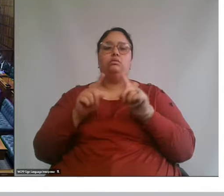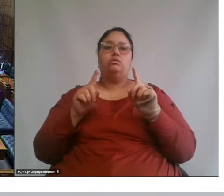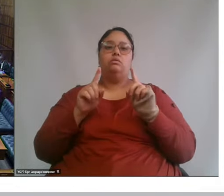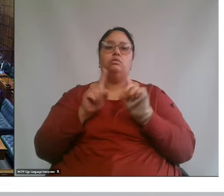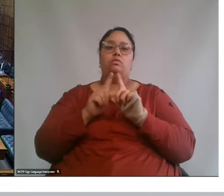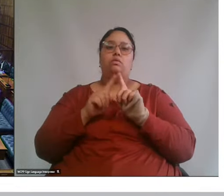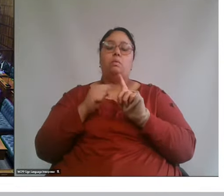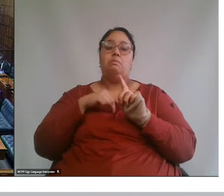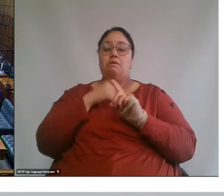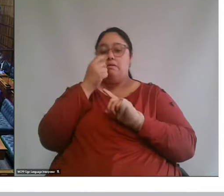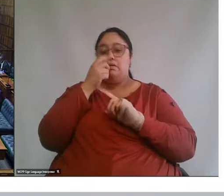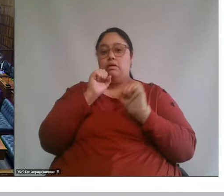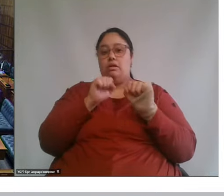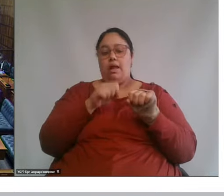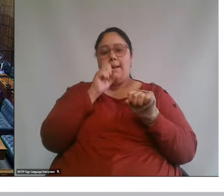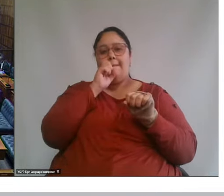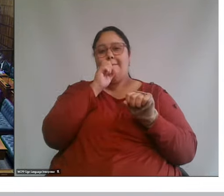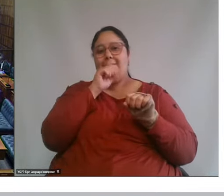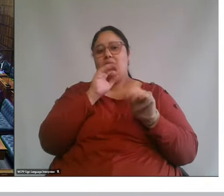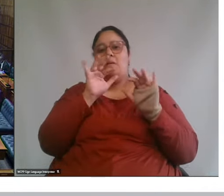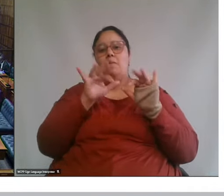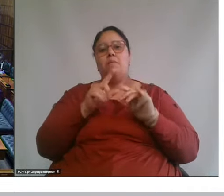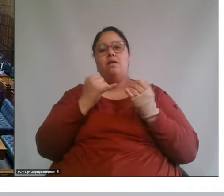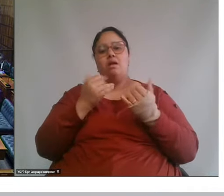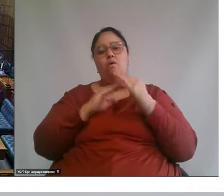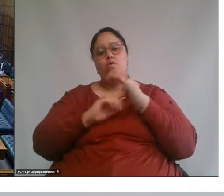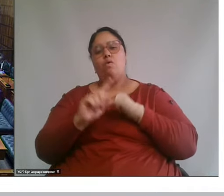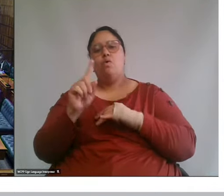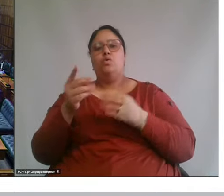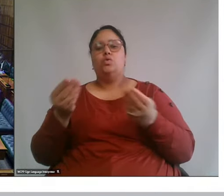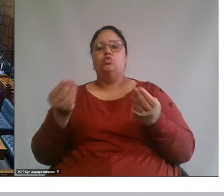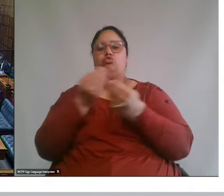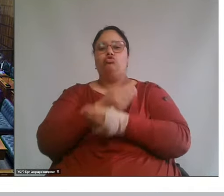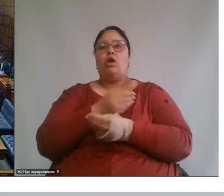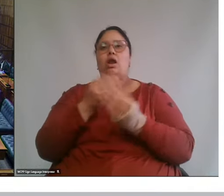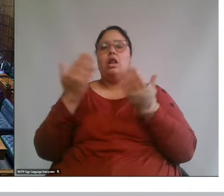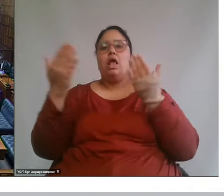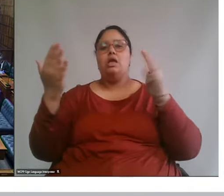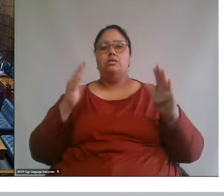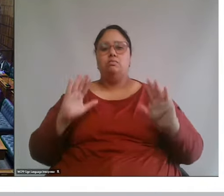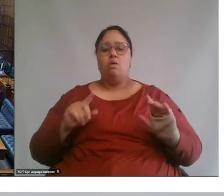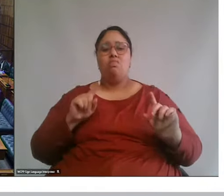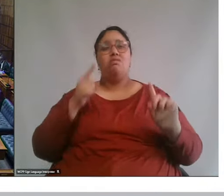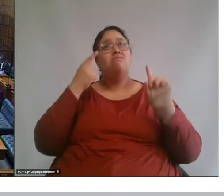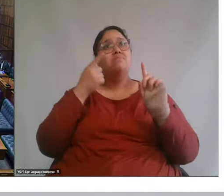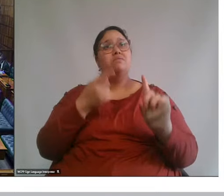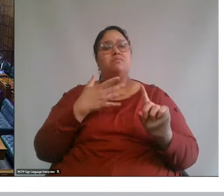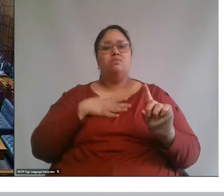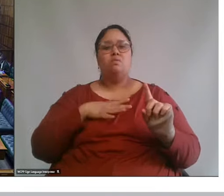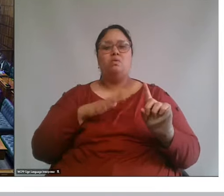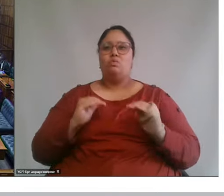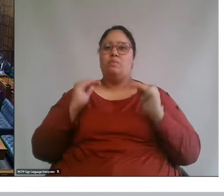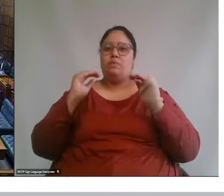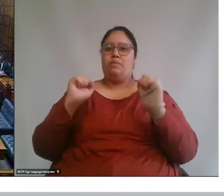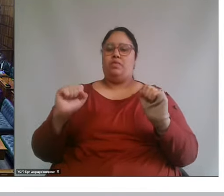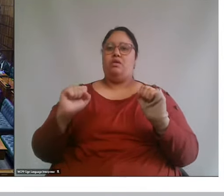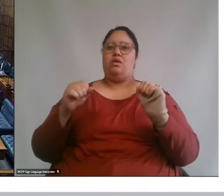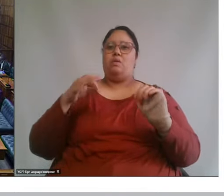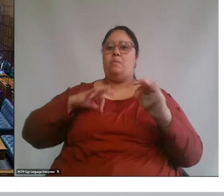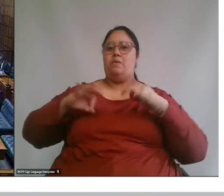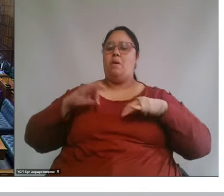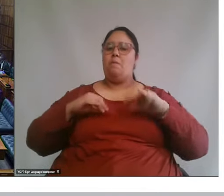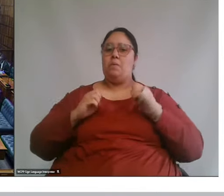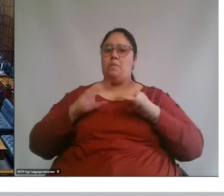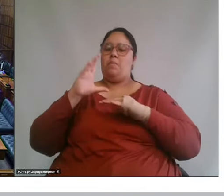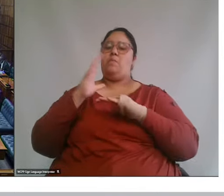that my understanding is is that people go to the trade expose with the intention to increase their balance sheet